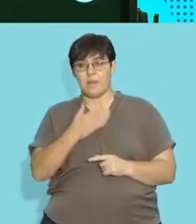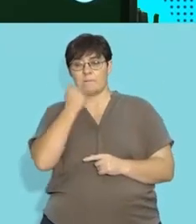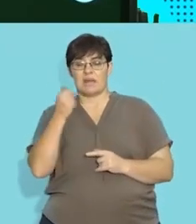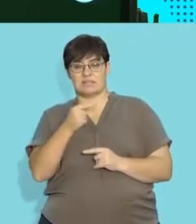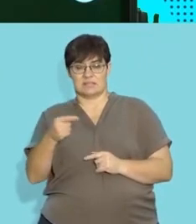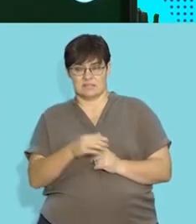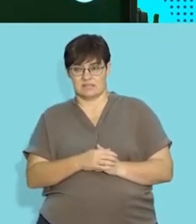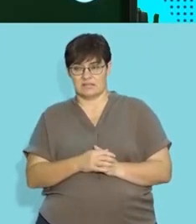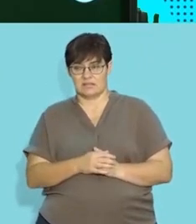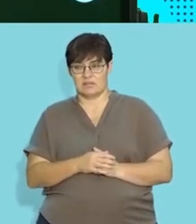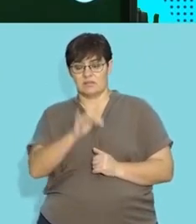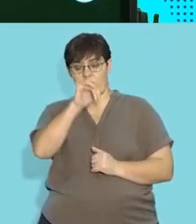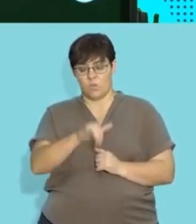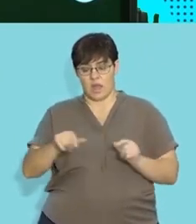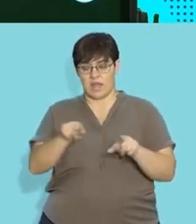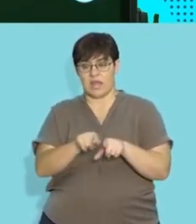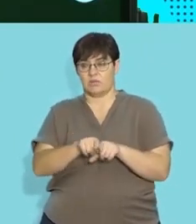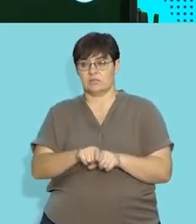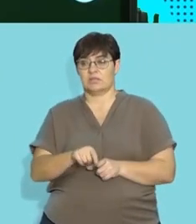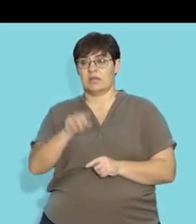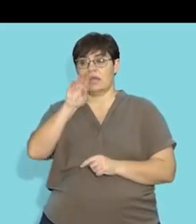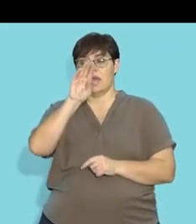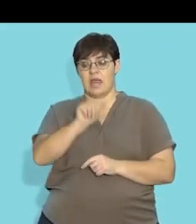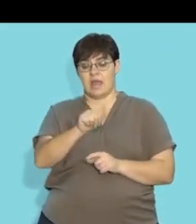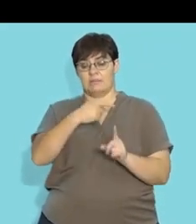is given by this line, y equals to a,